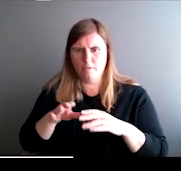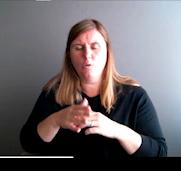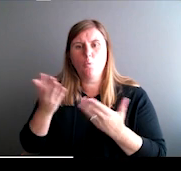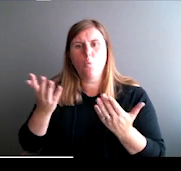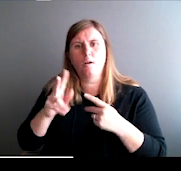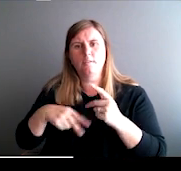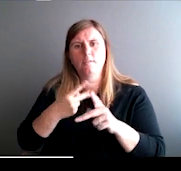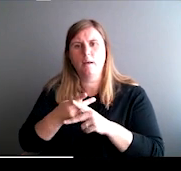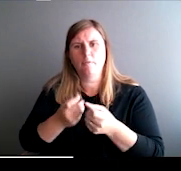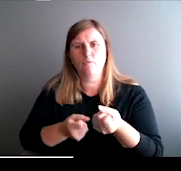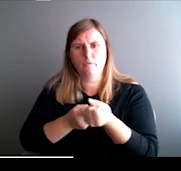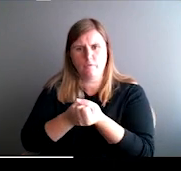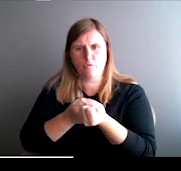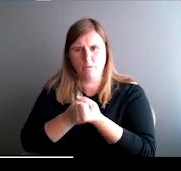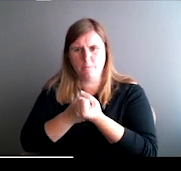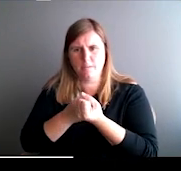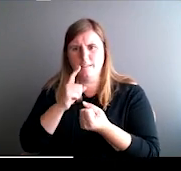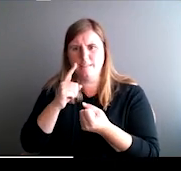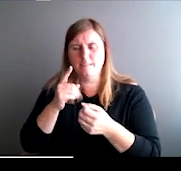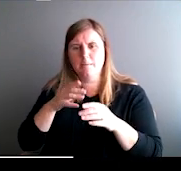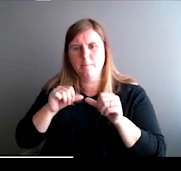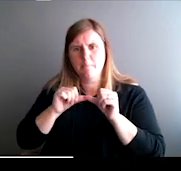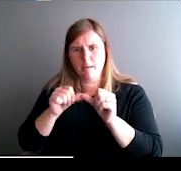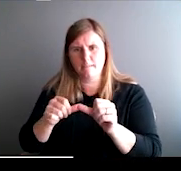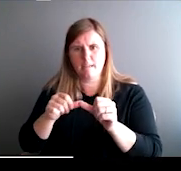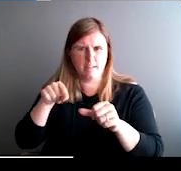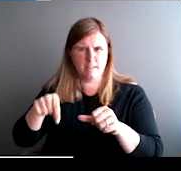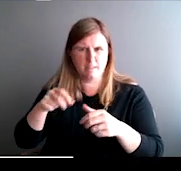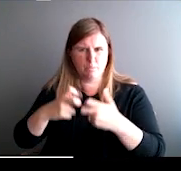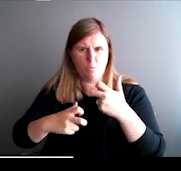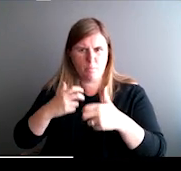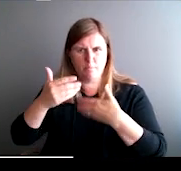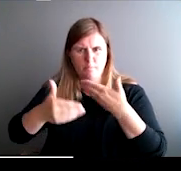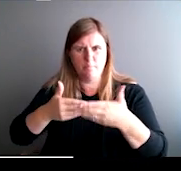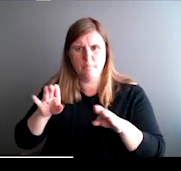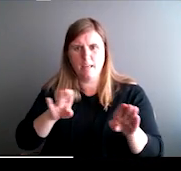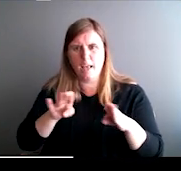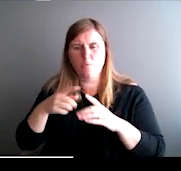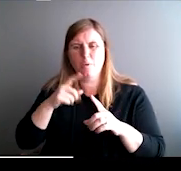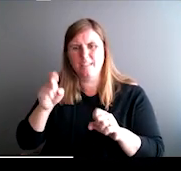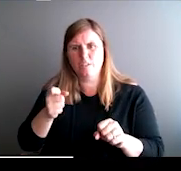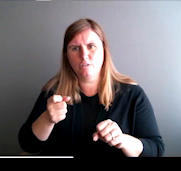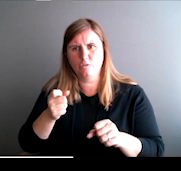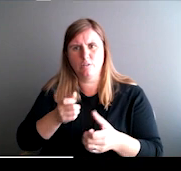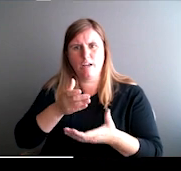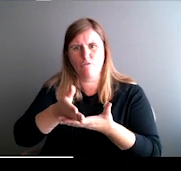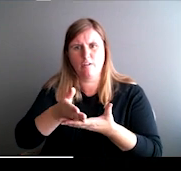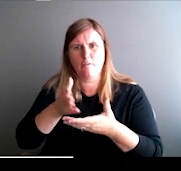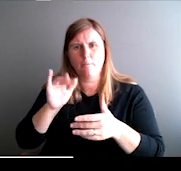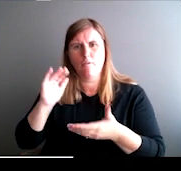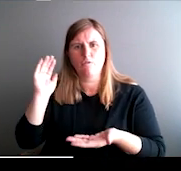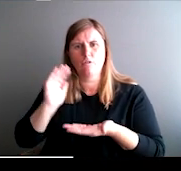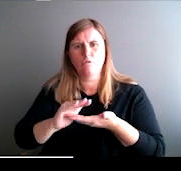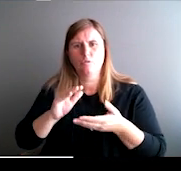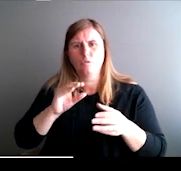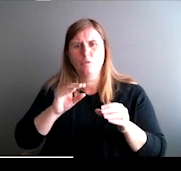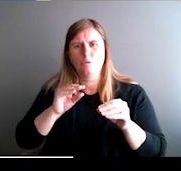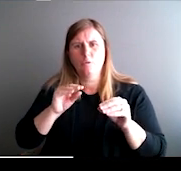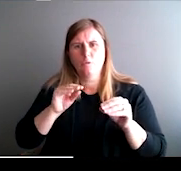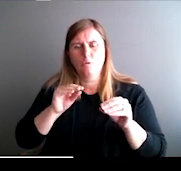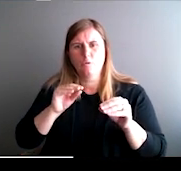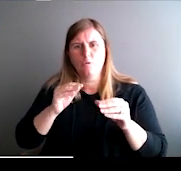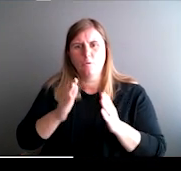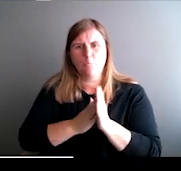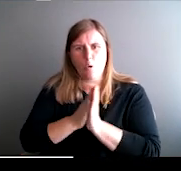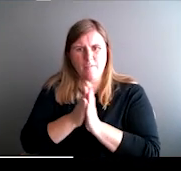type of reinforcement is maintaining this problematic behavior that we need to get rid of by reducing motivation to engage in the